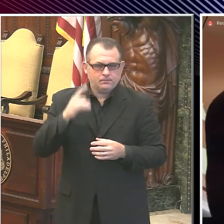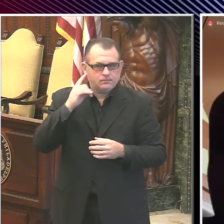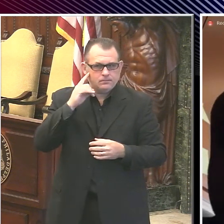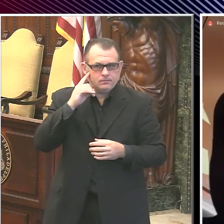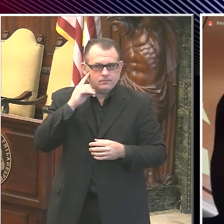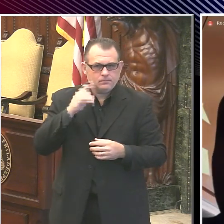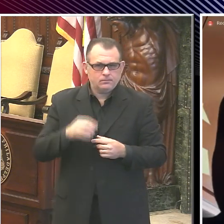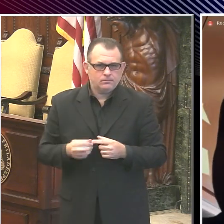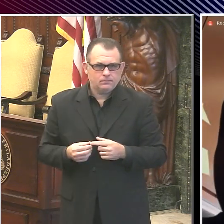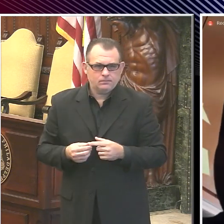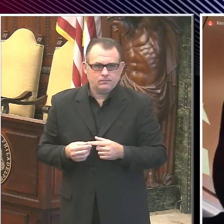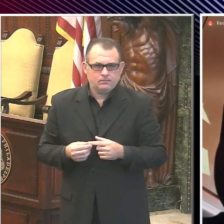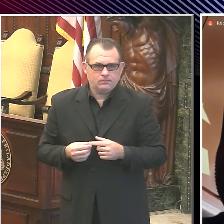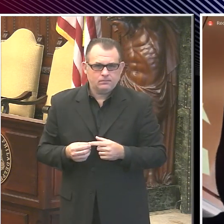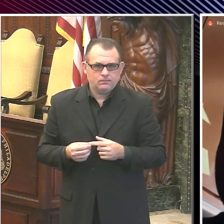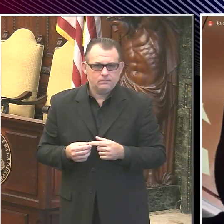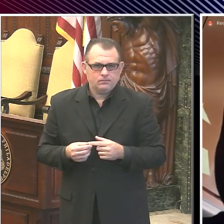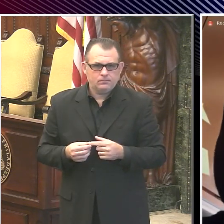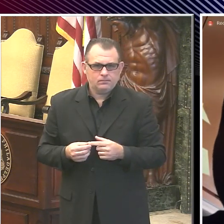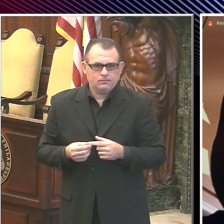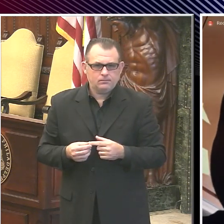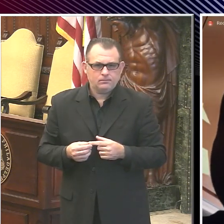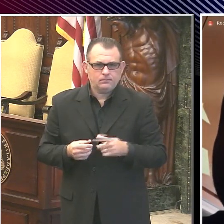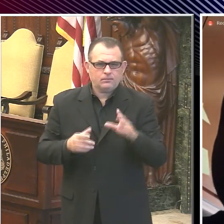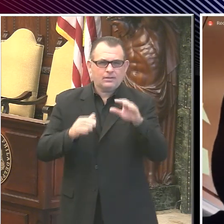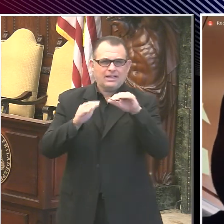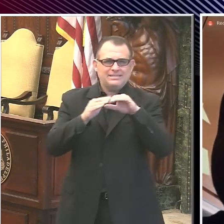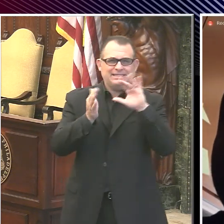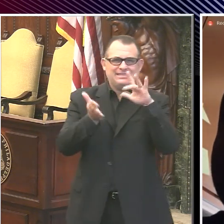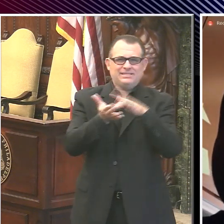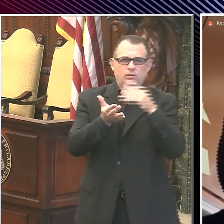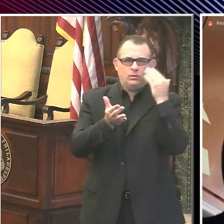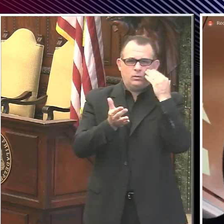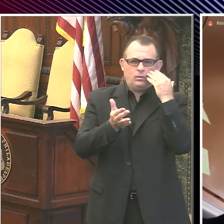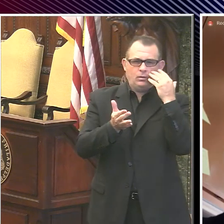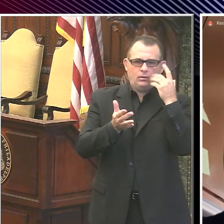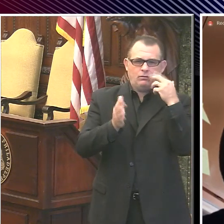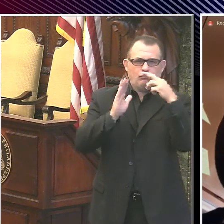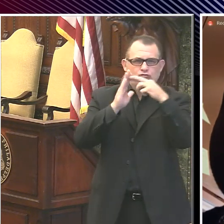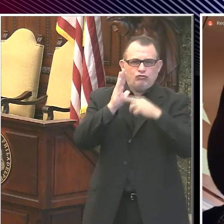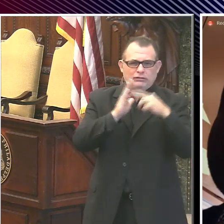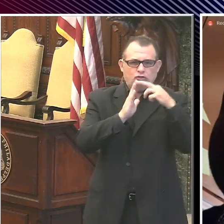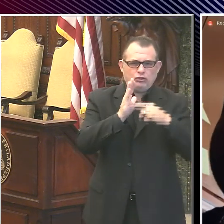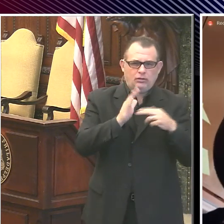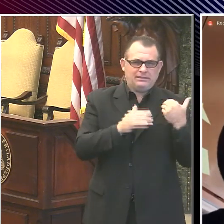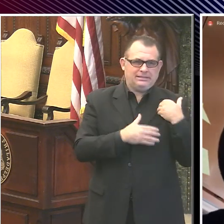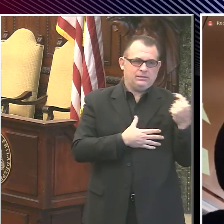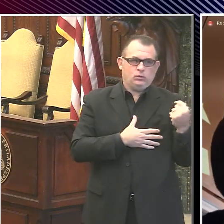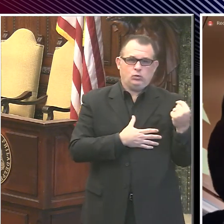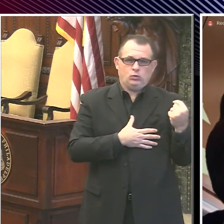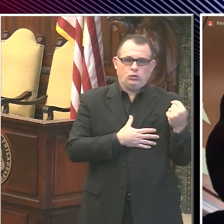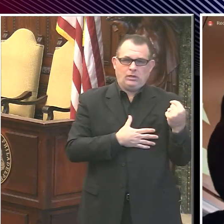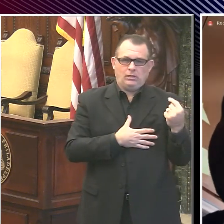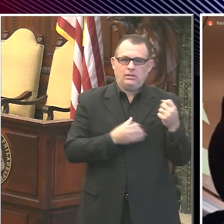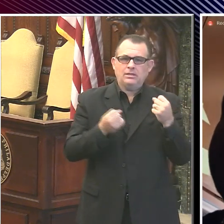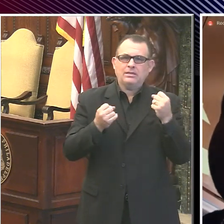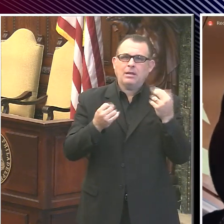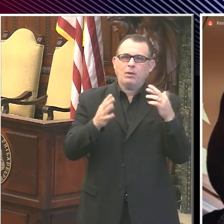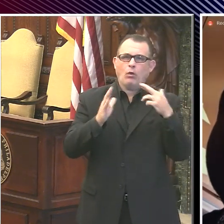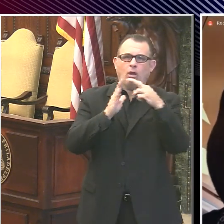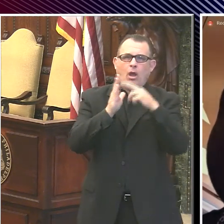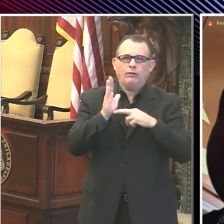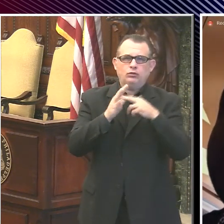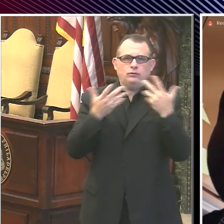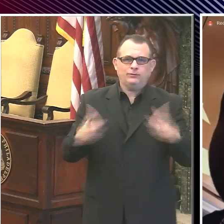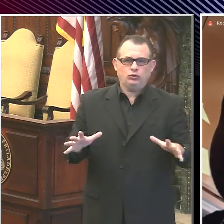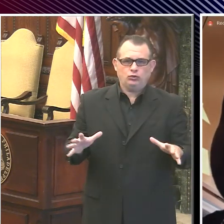If there was just an update on the access centers in general. I know you guys opened registration on Tuesday. How many people have registered? And is there any more